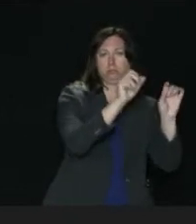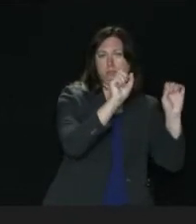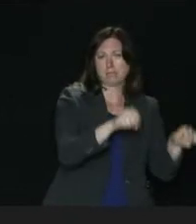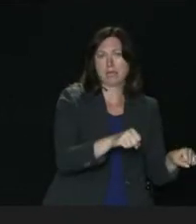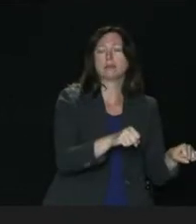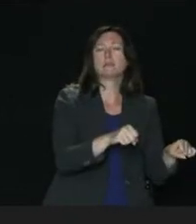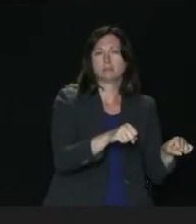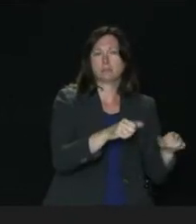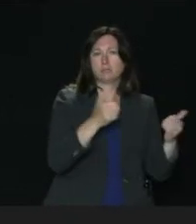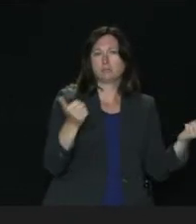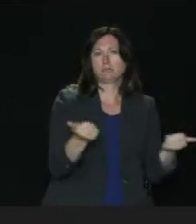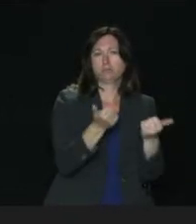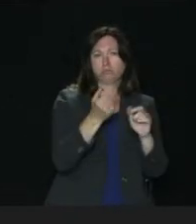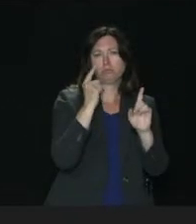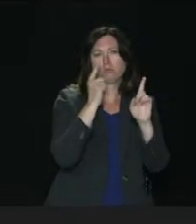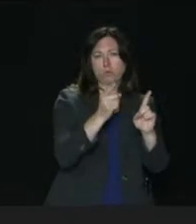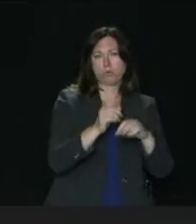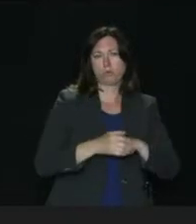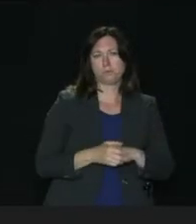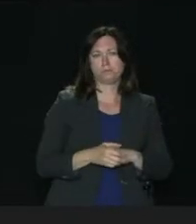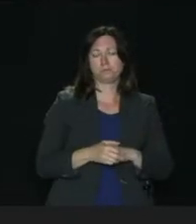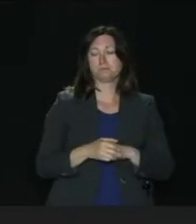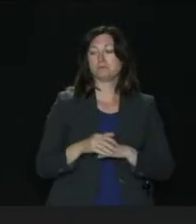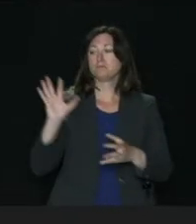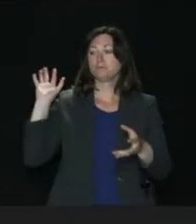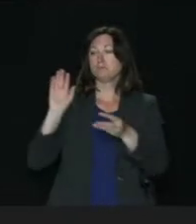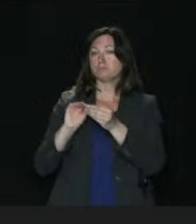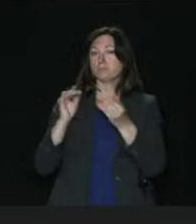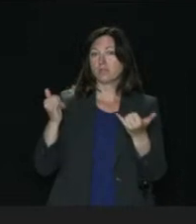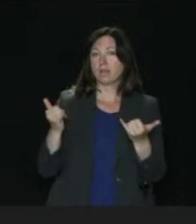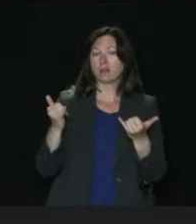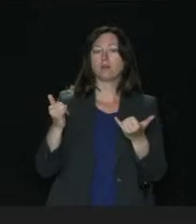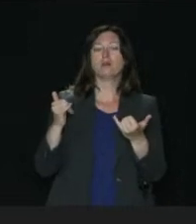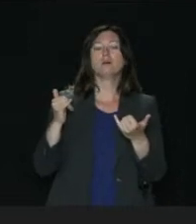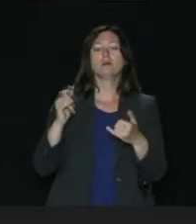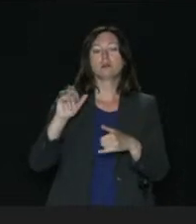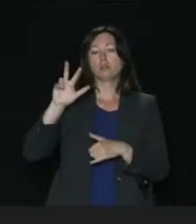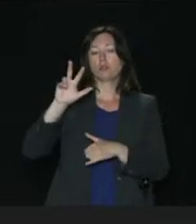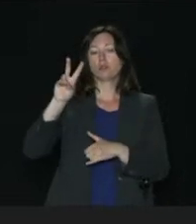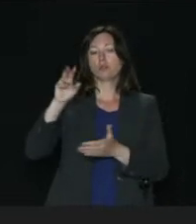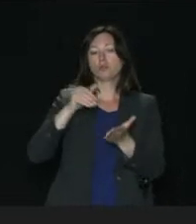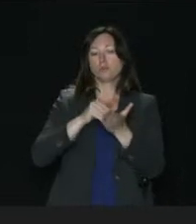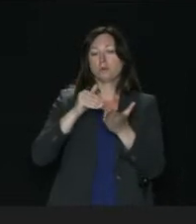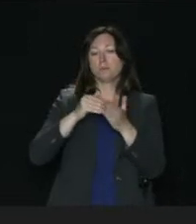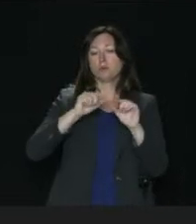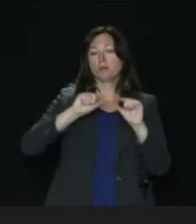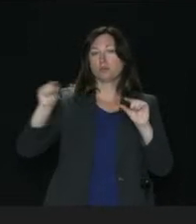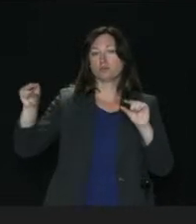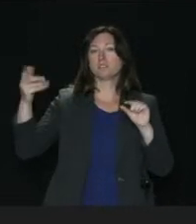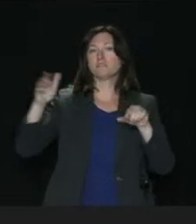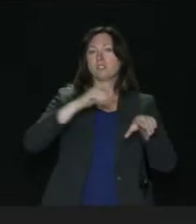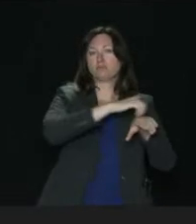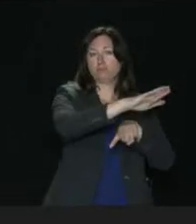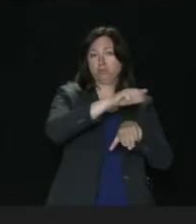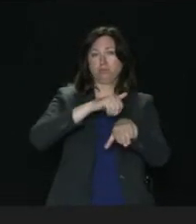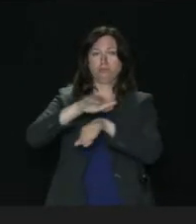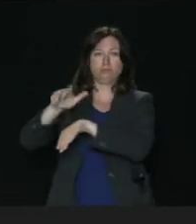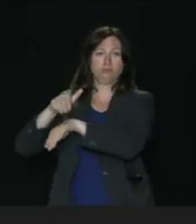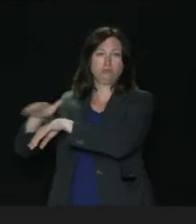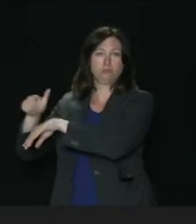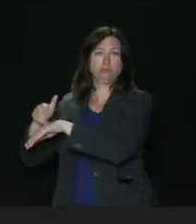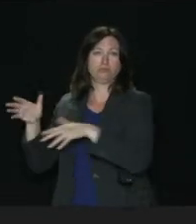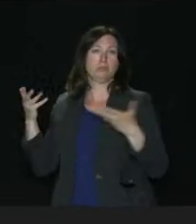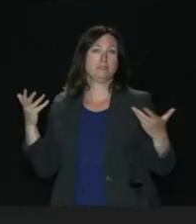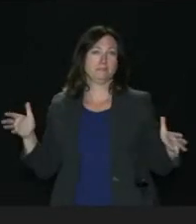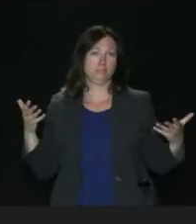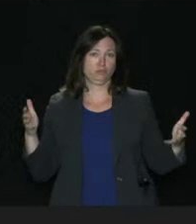possible numbers. To date, we have delivered close to 32 million doses of COVID-19